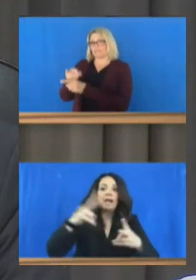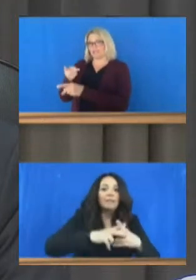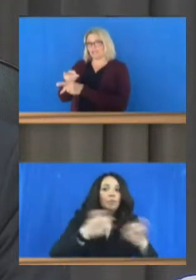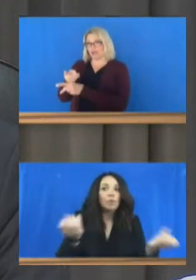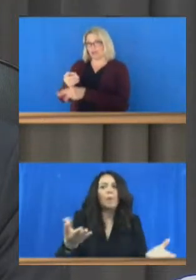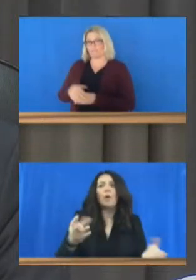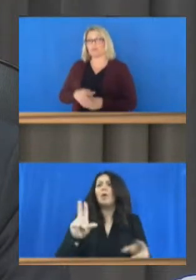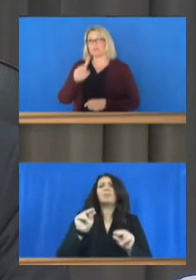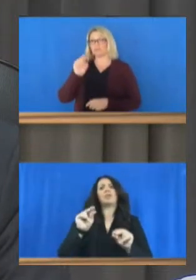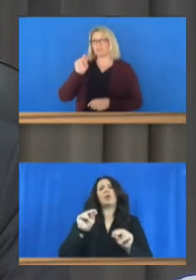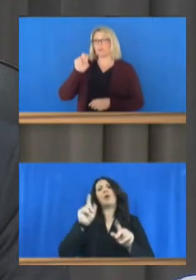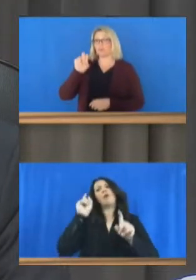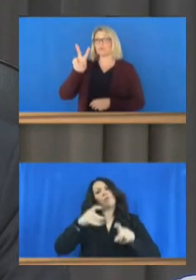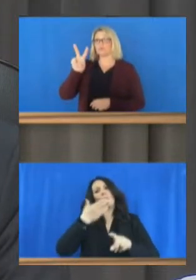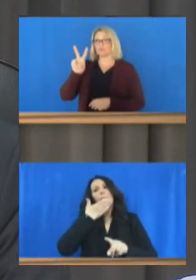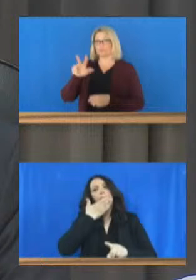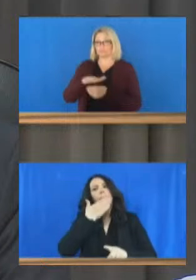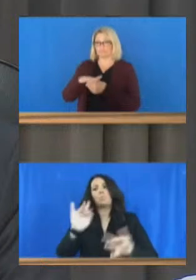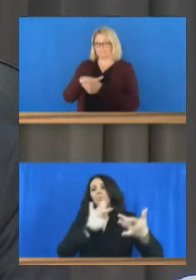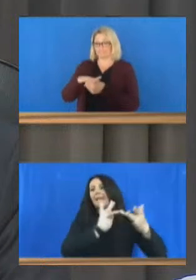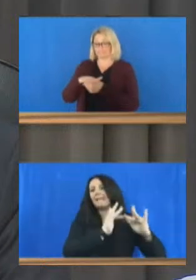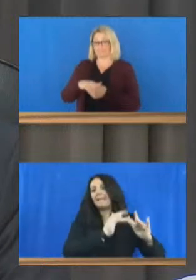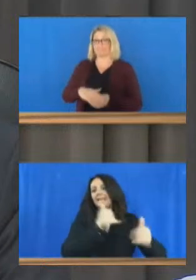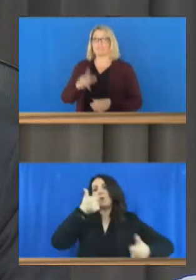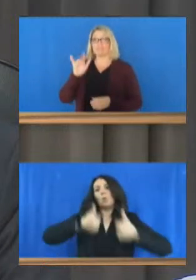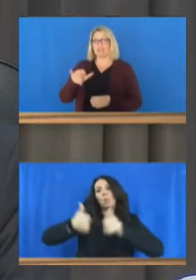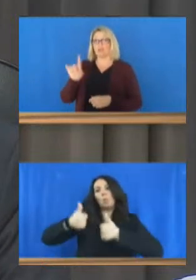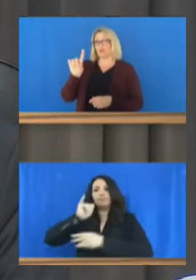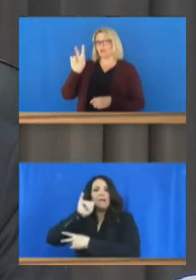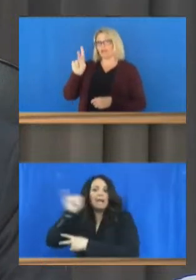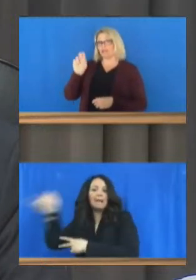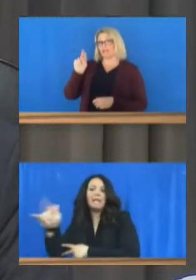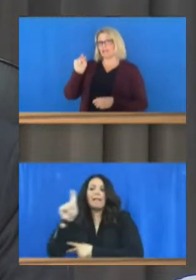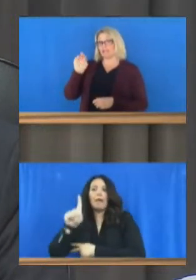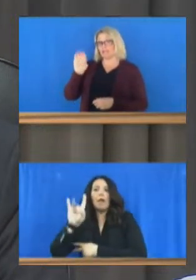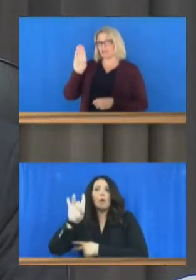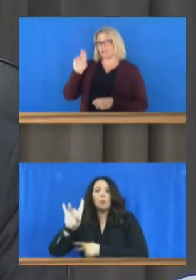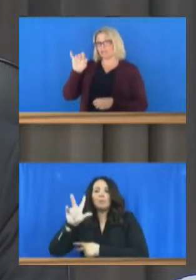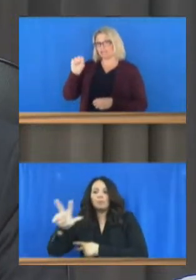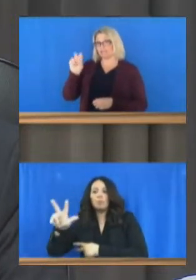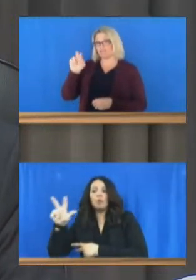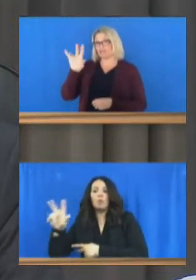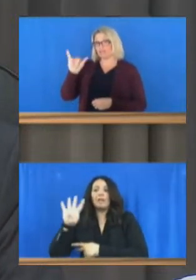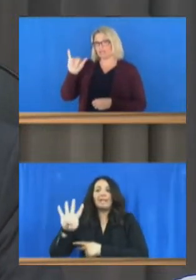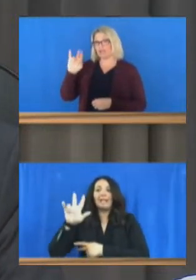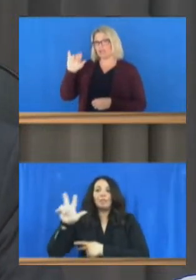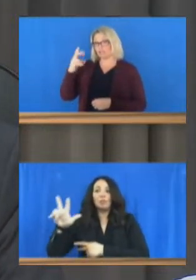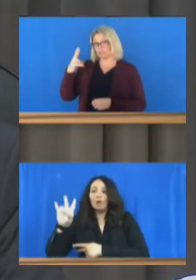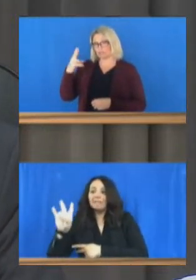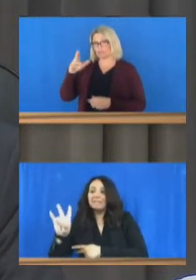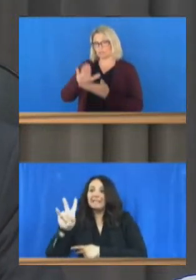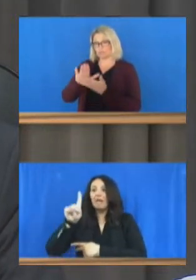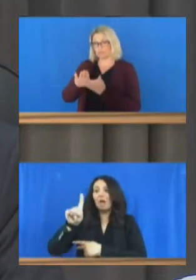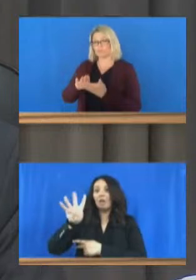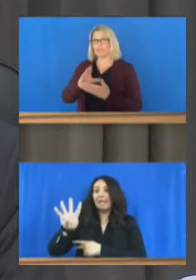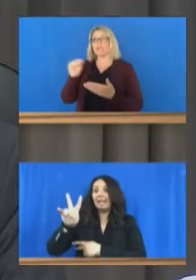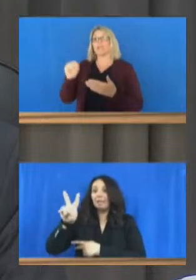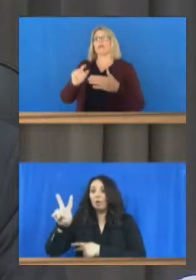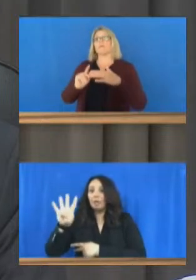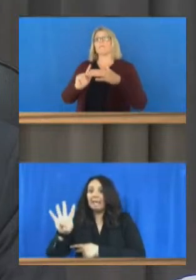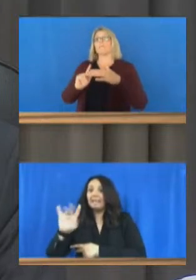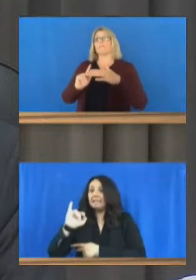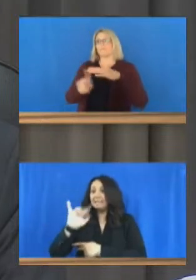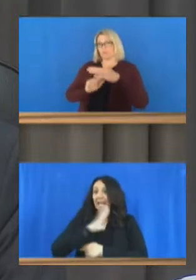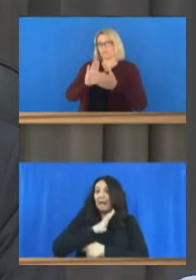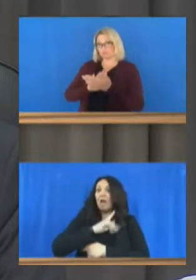unless otherwise advised by Public Health. So as usual, no news is good news. I want to thank everyone for their collaboration, particularly